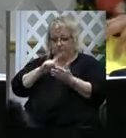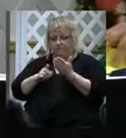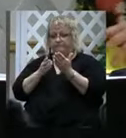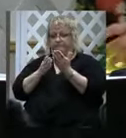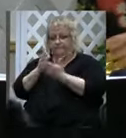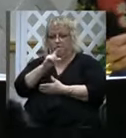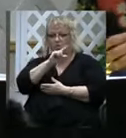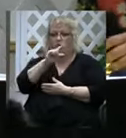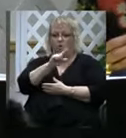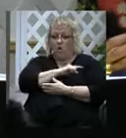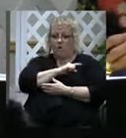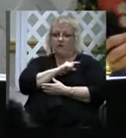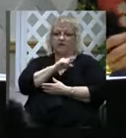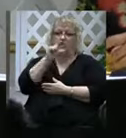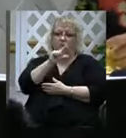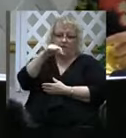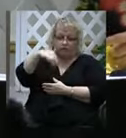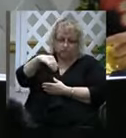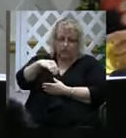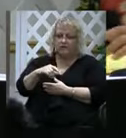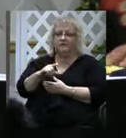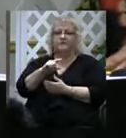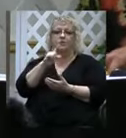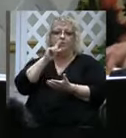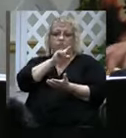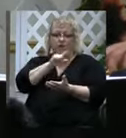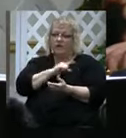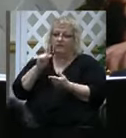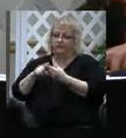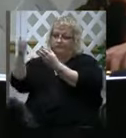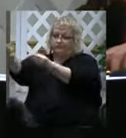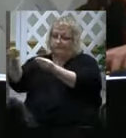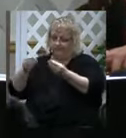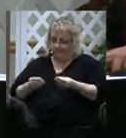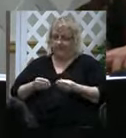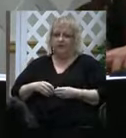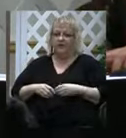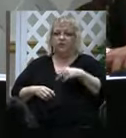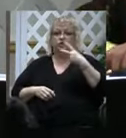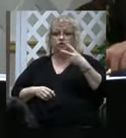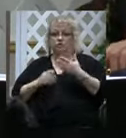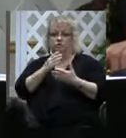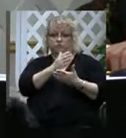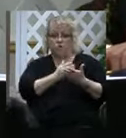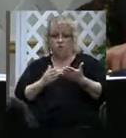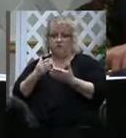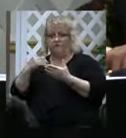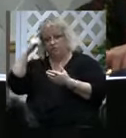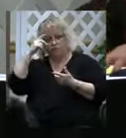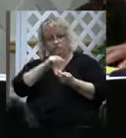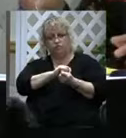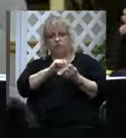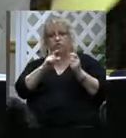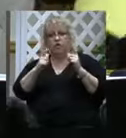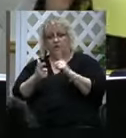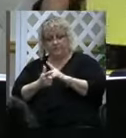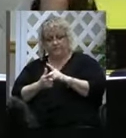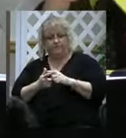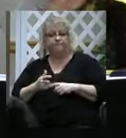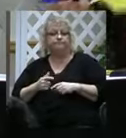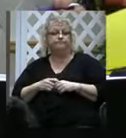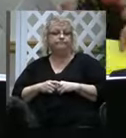process, QC and proofreading, before they deliver anything back to us. So the two sources that we have for the two resources that we use